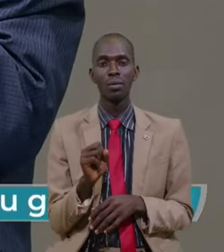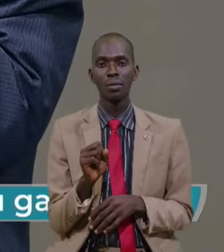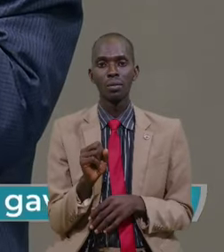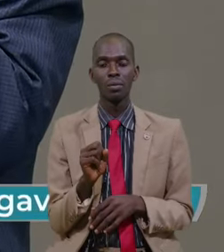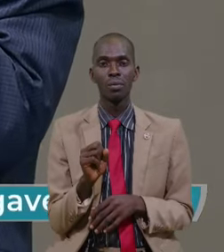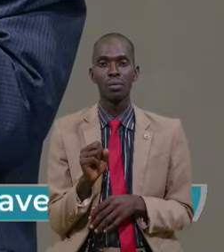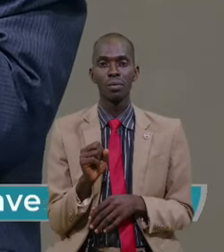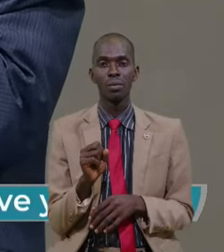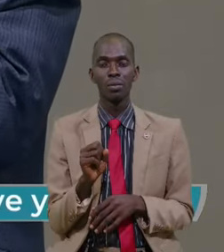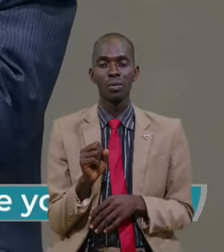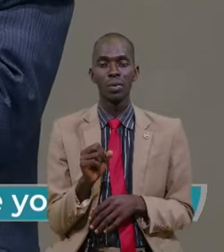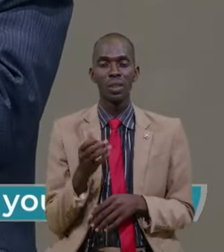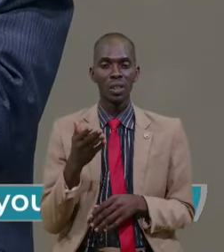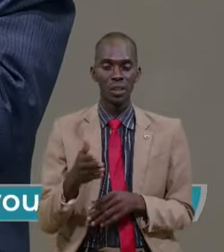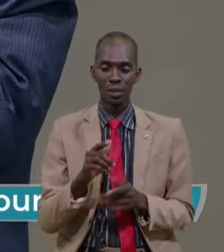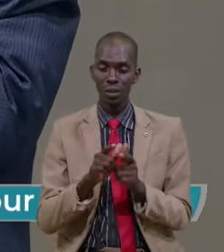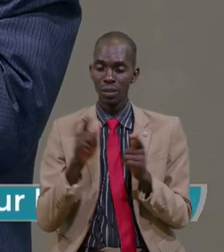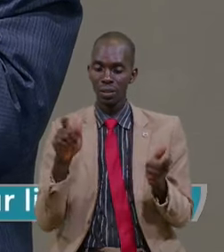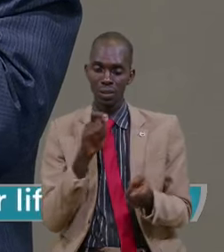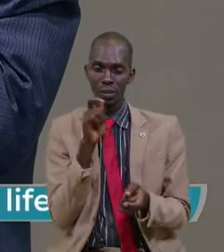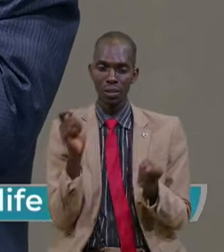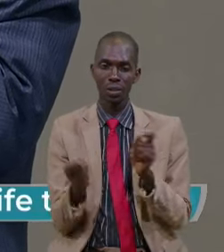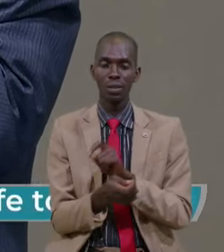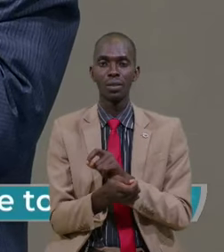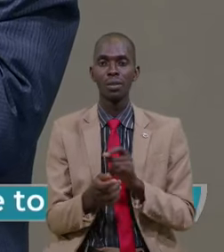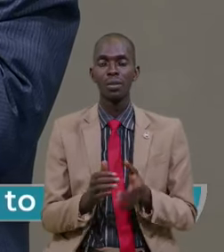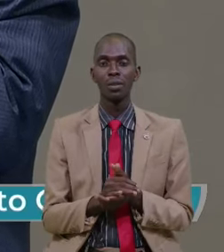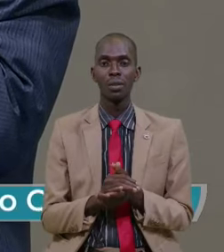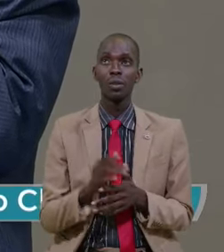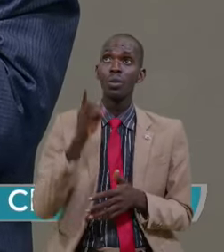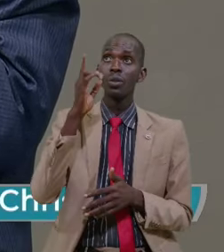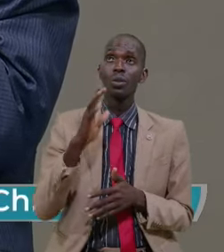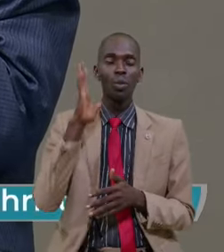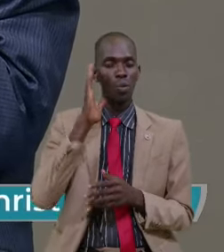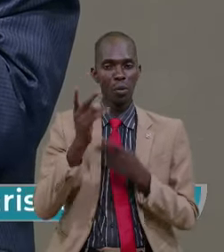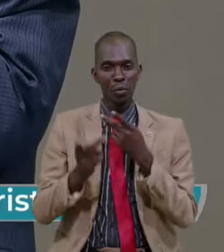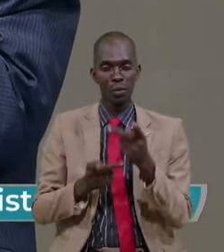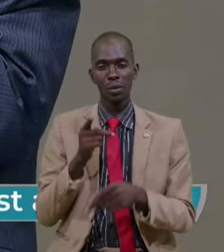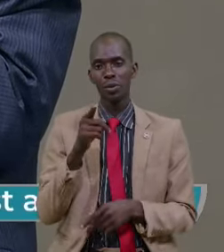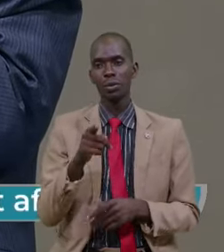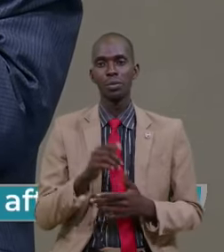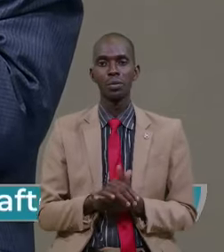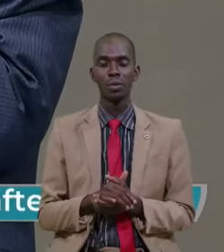A turn around. God will visit you.